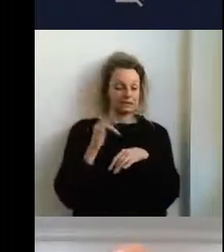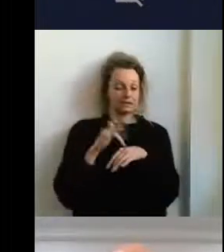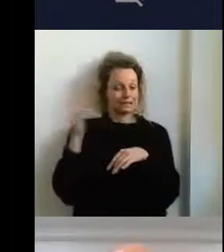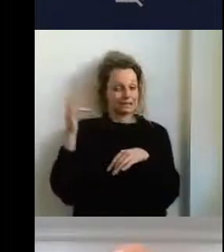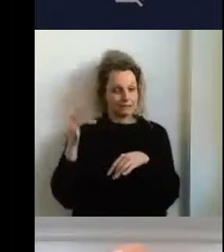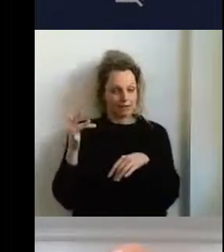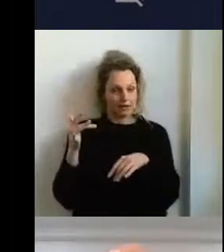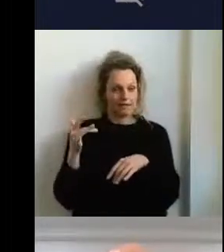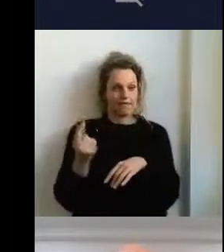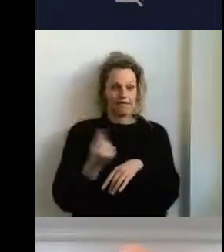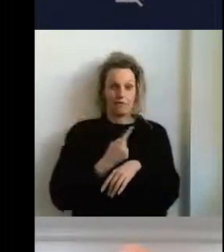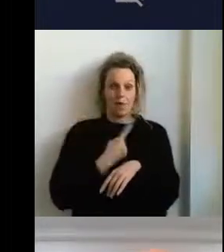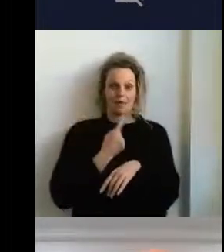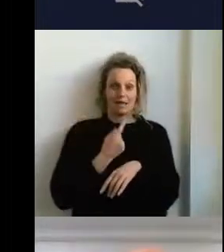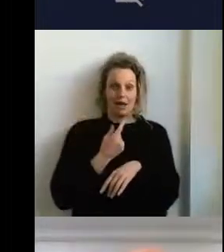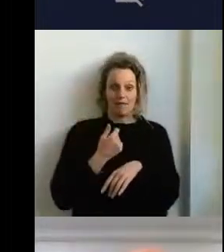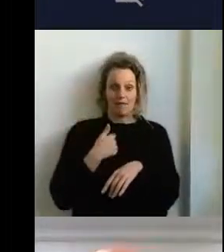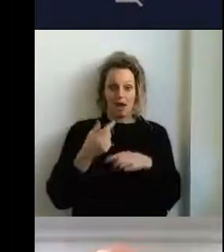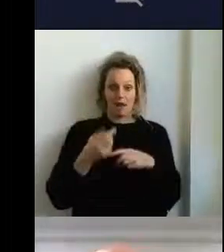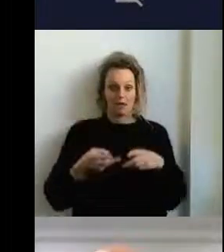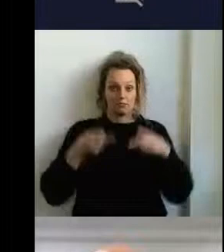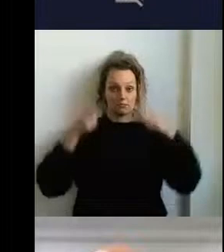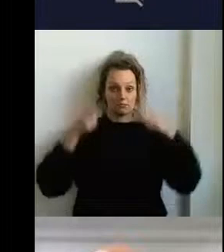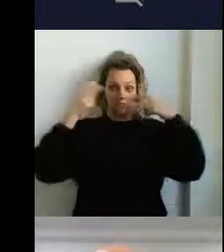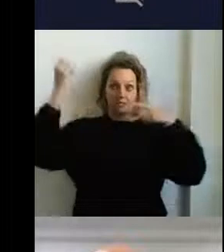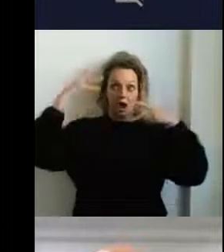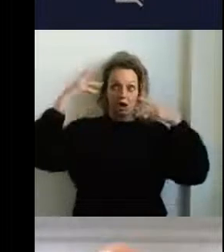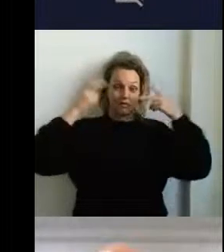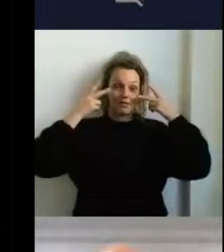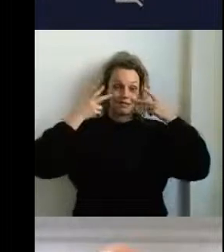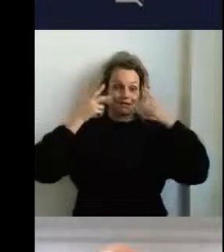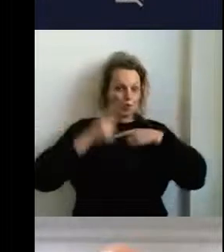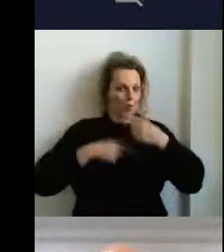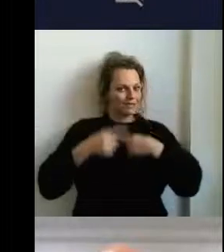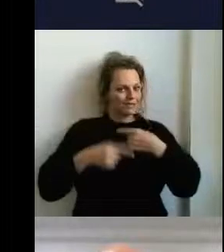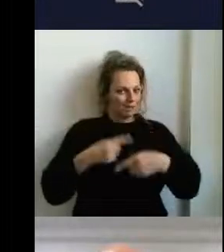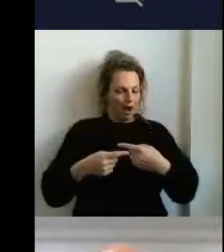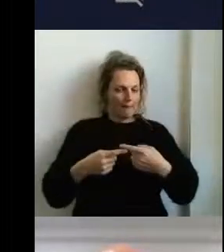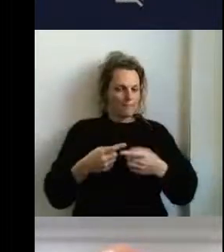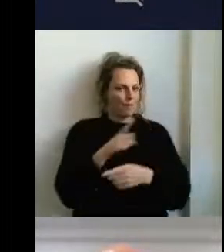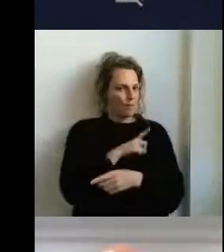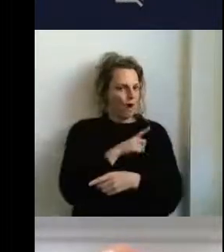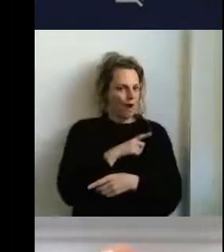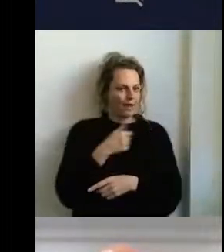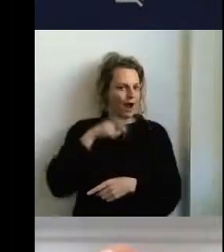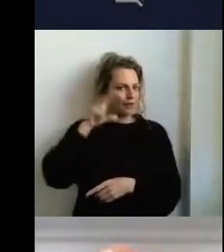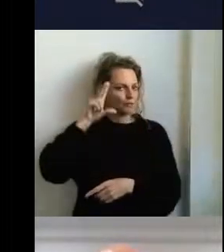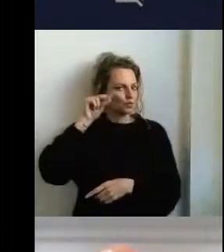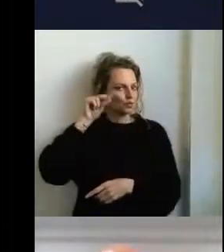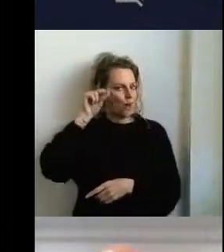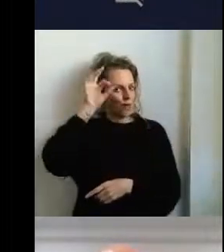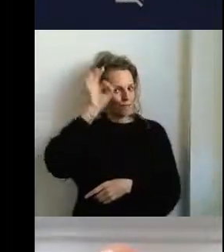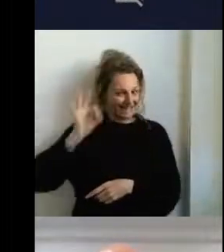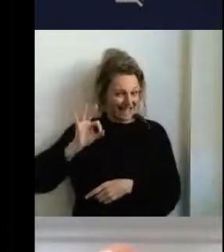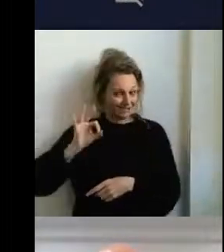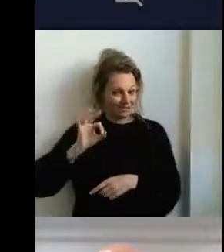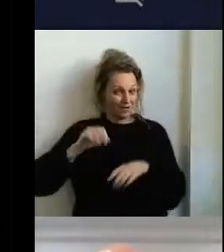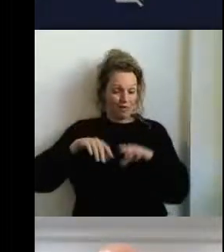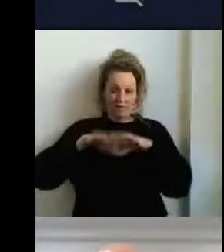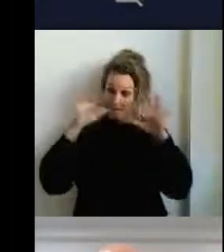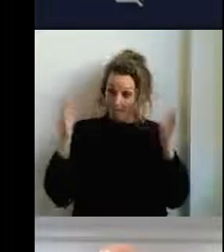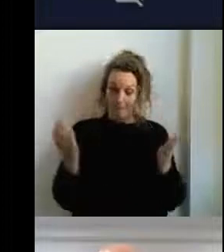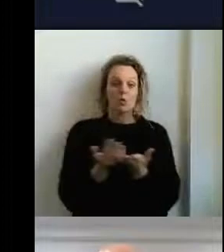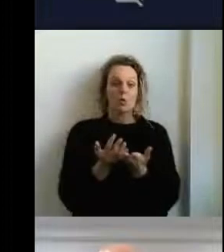I wear sunglasses all the time because I'm one of 12% of the global population that has light sensitivity. And so we have actually